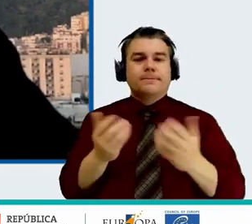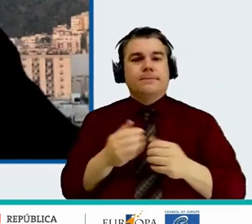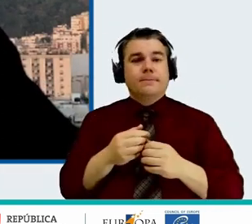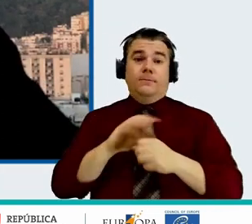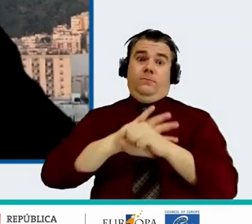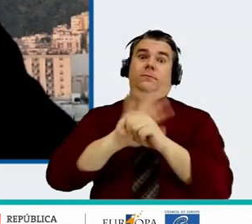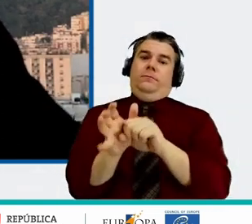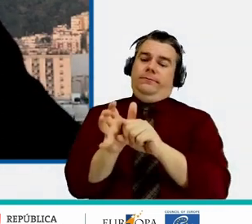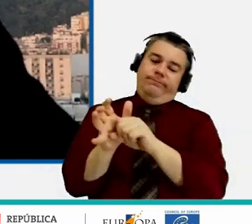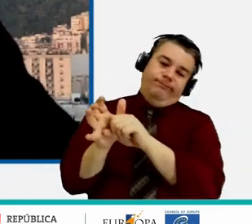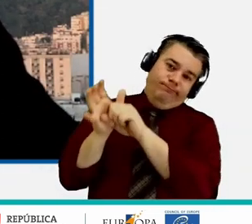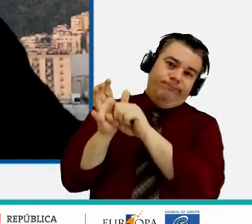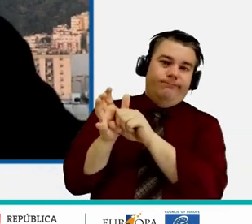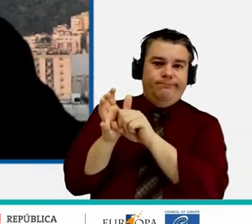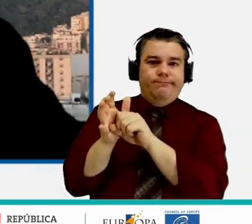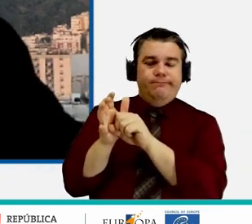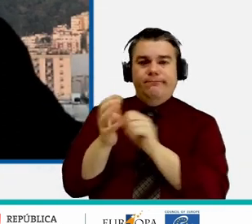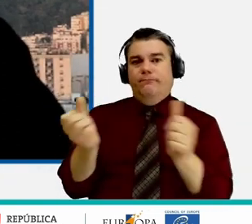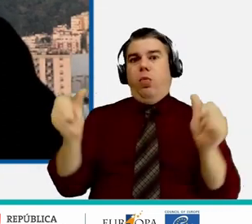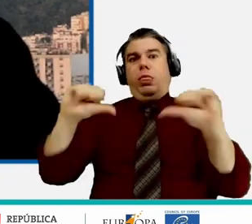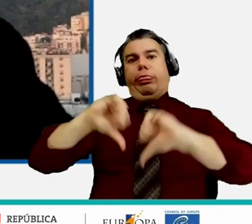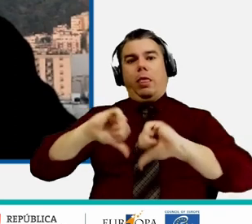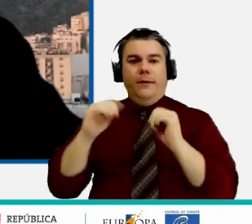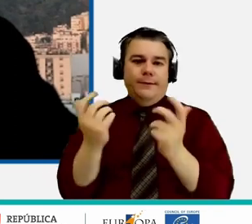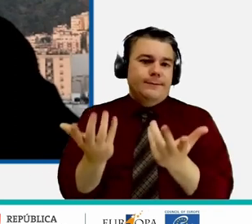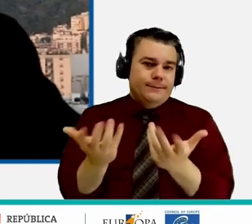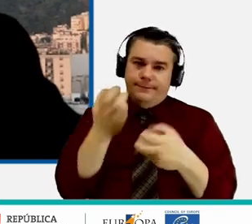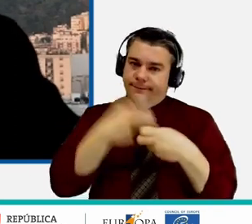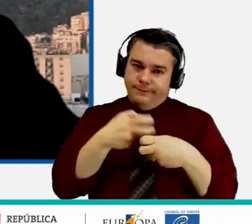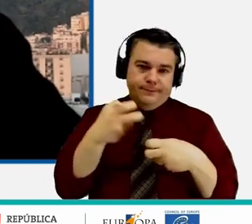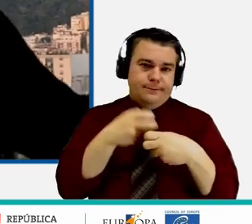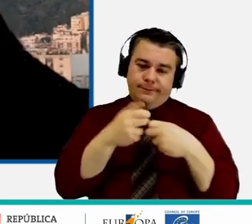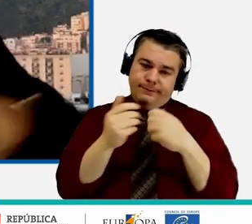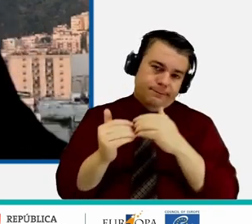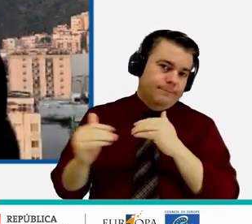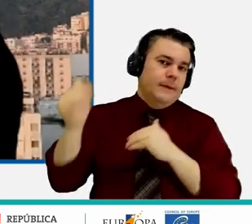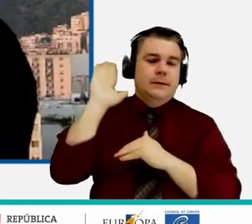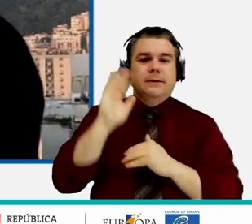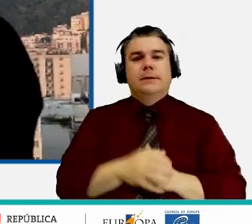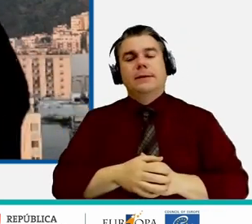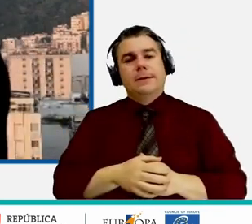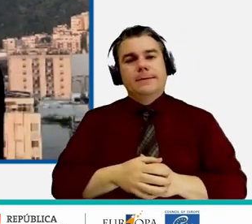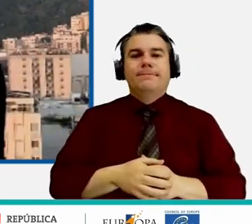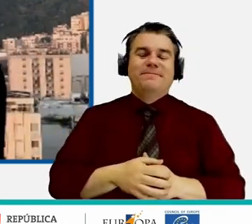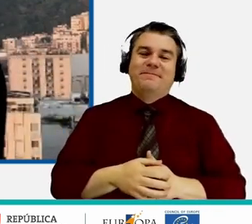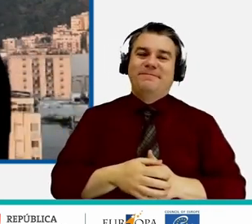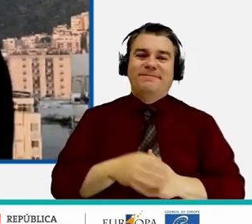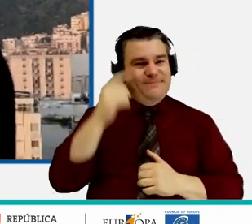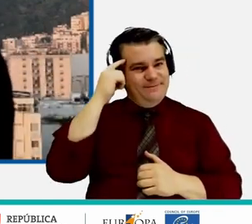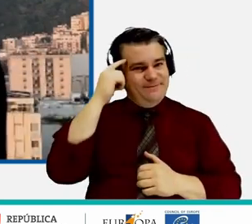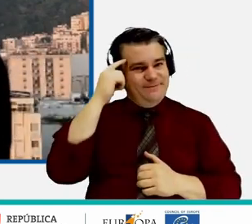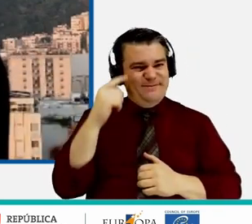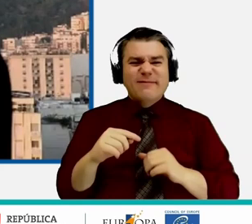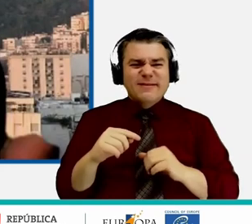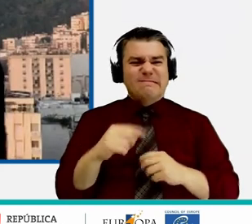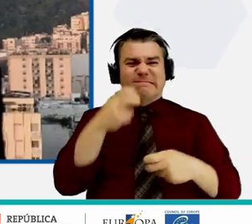pandemic has exacerbated many of these challenges. So I was quite negative talking about